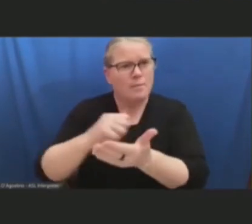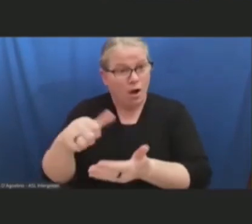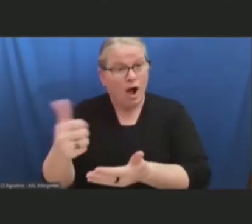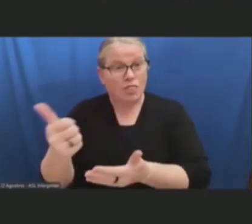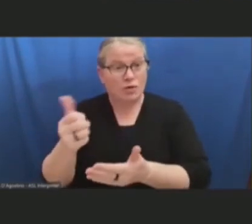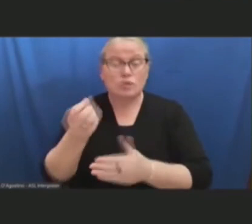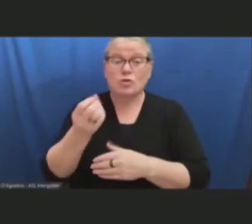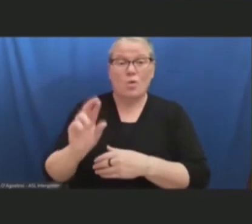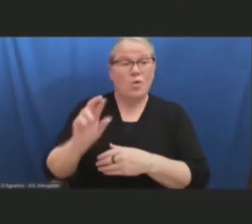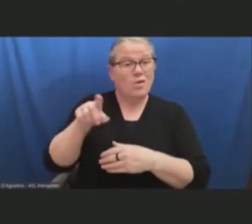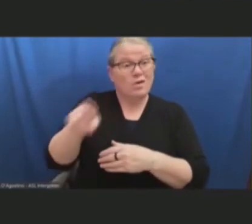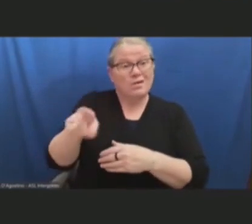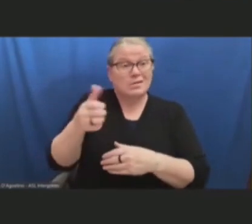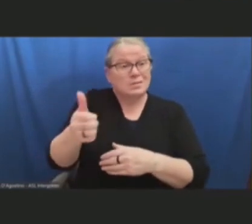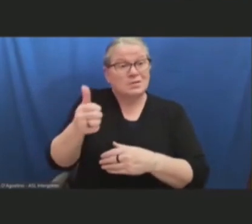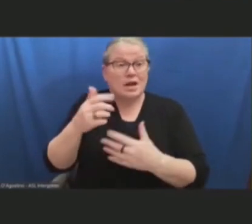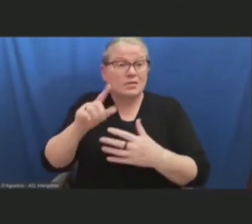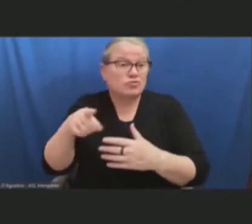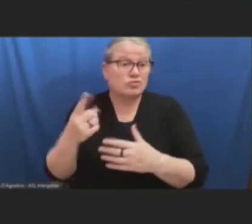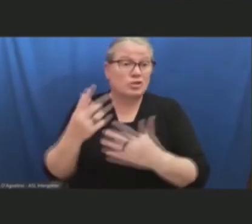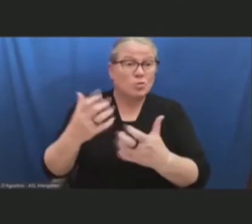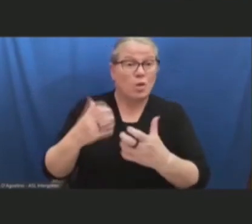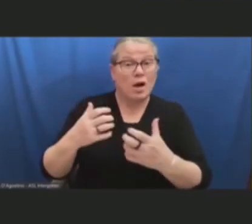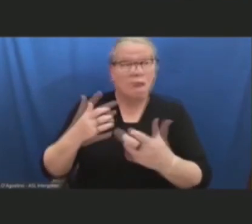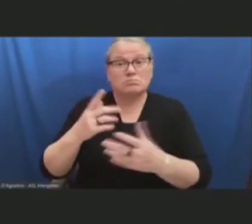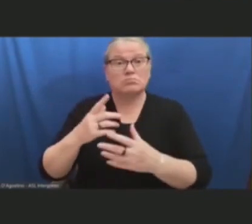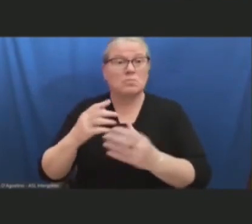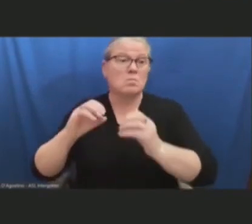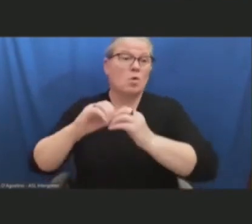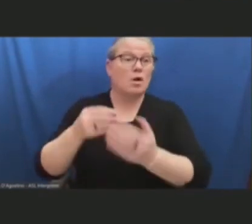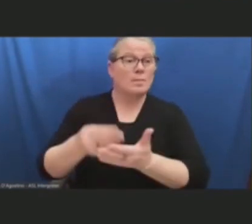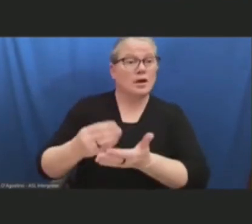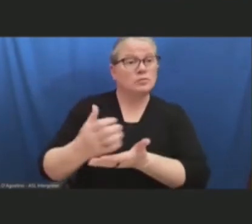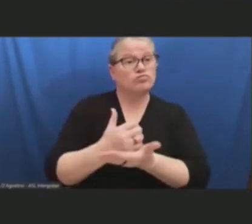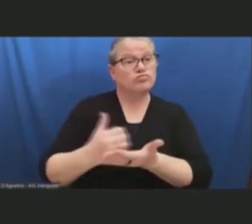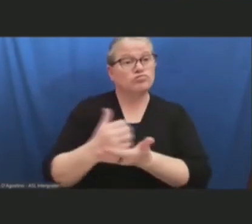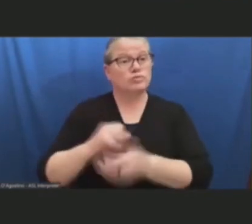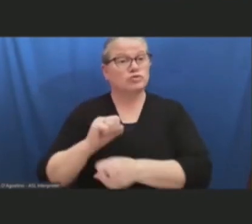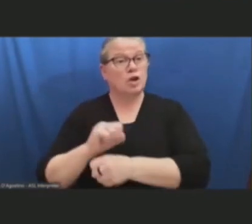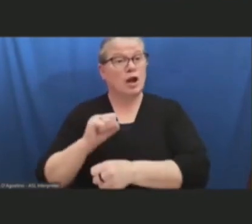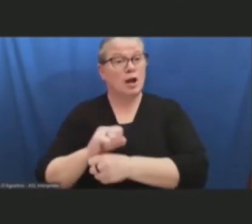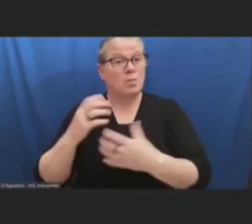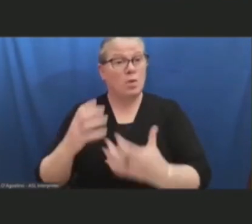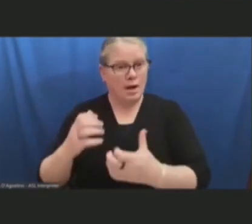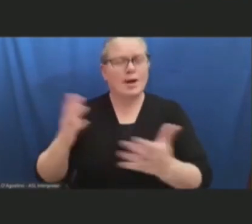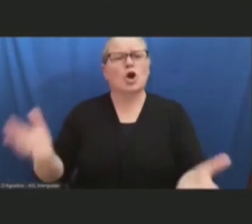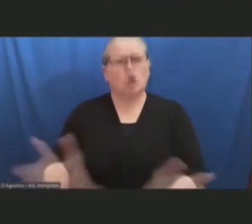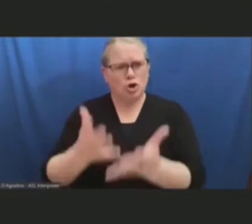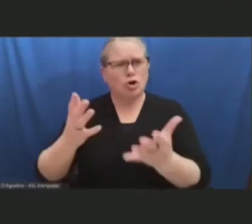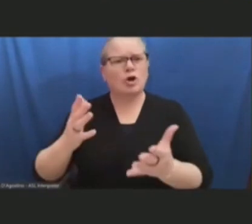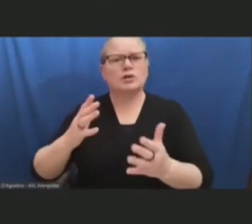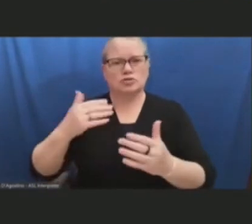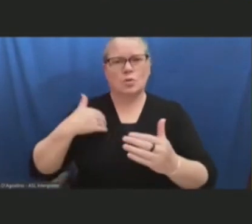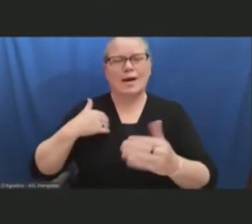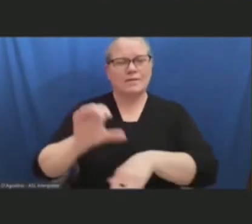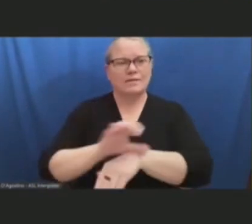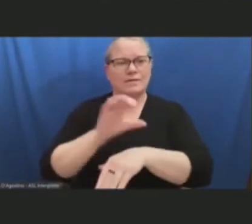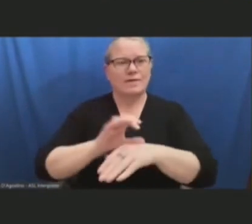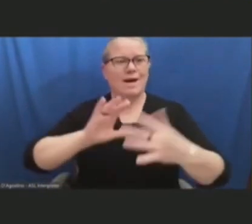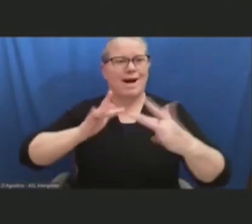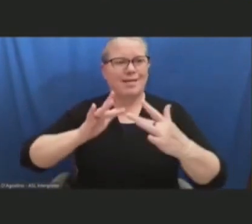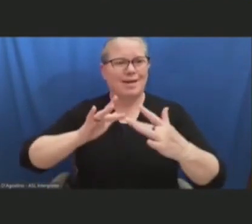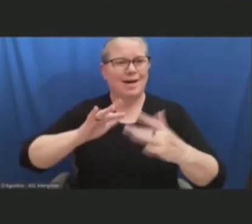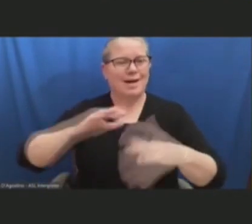want to make a better living for themselves, please encourage them to apply. The online application will be available